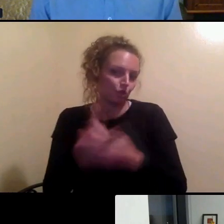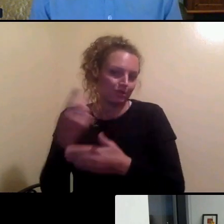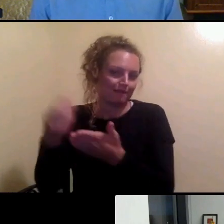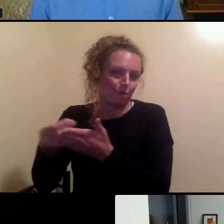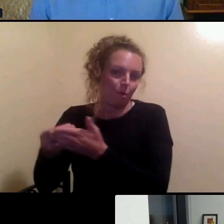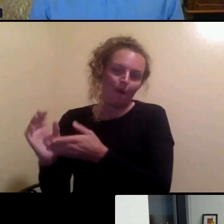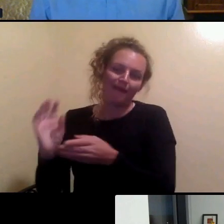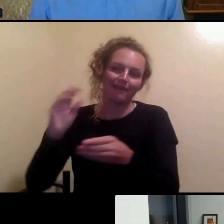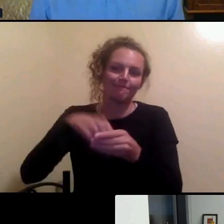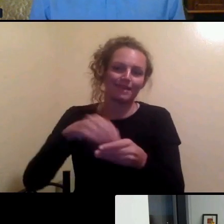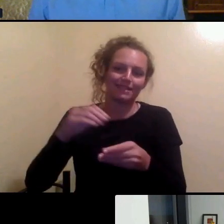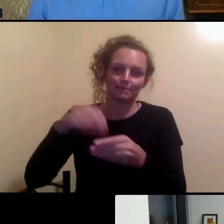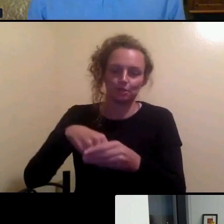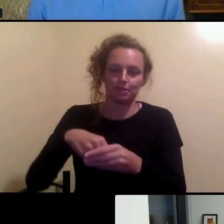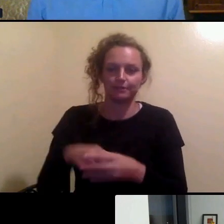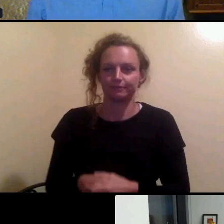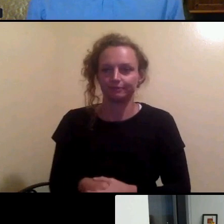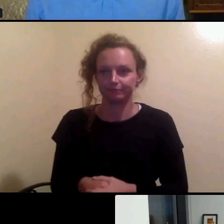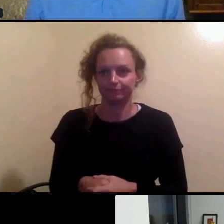Fantastic, Bernard.